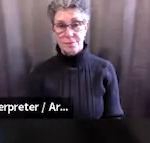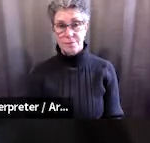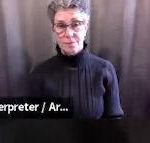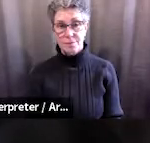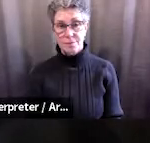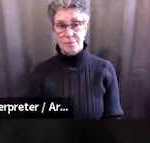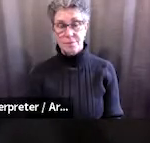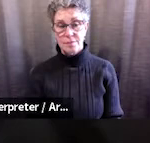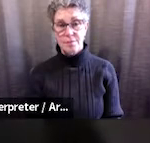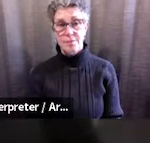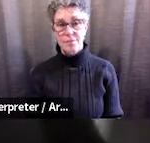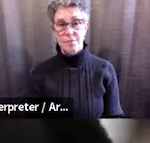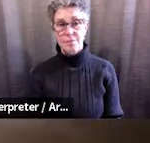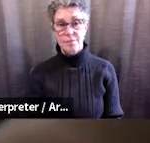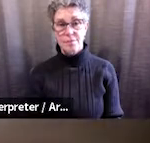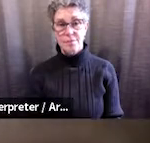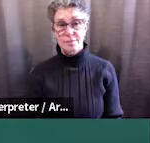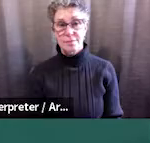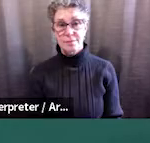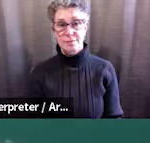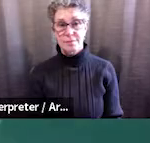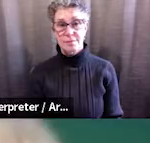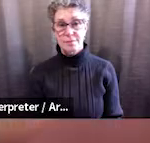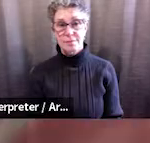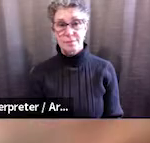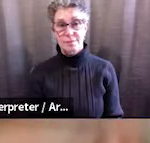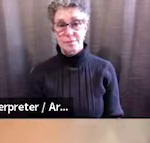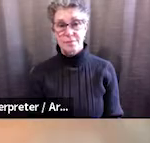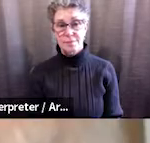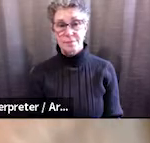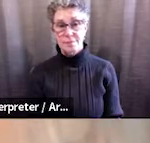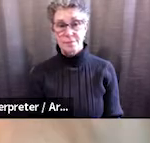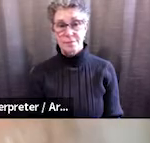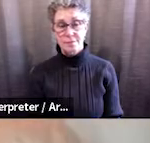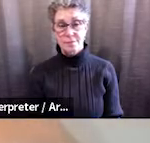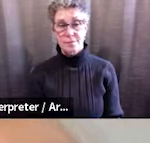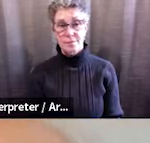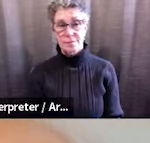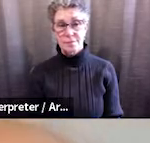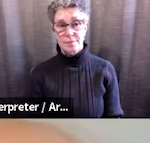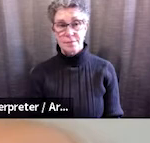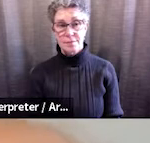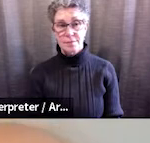right? He's going to take the picture. What are you going to paint that makes you happy?